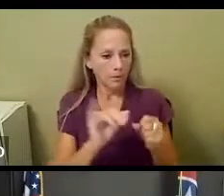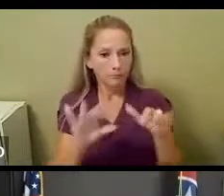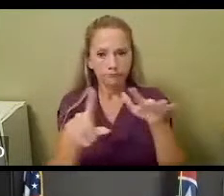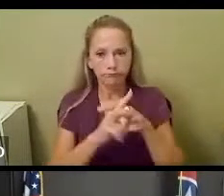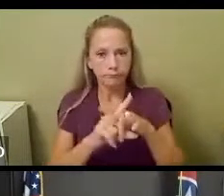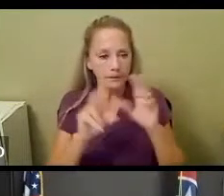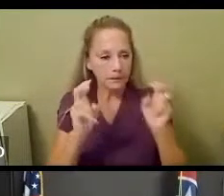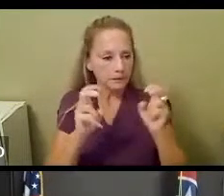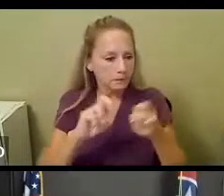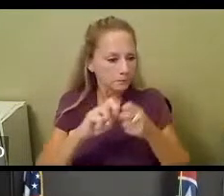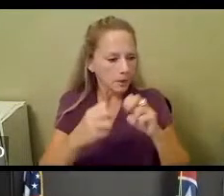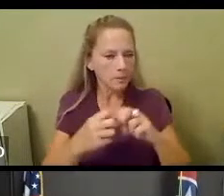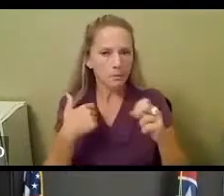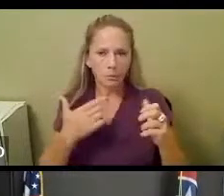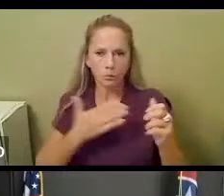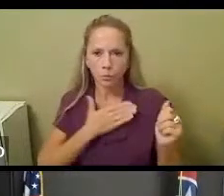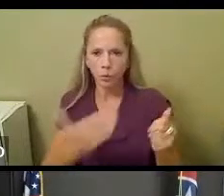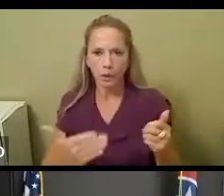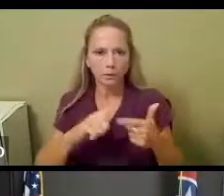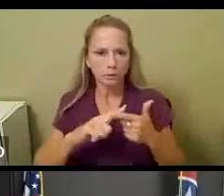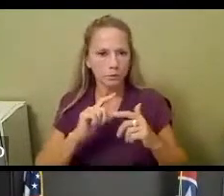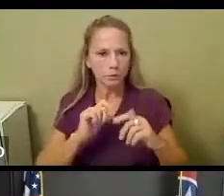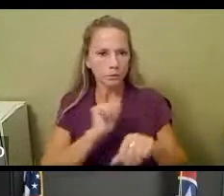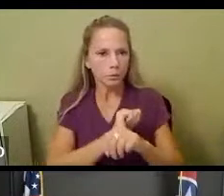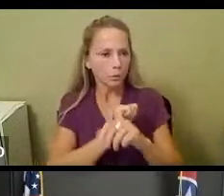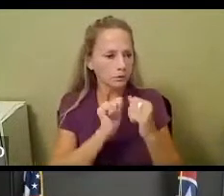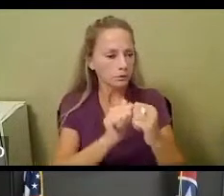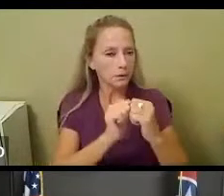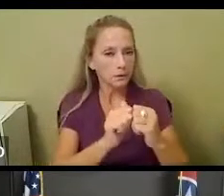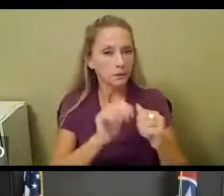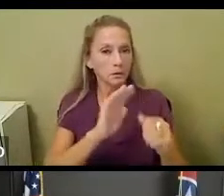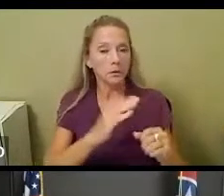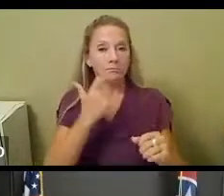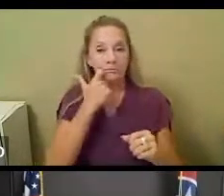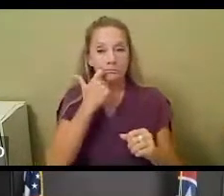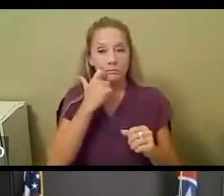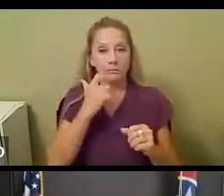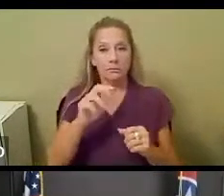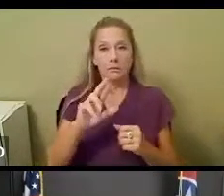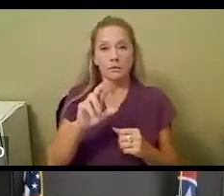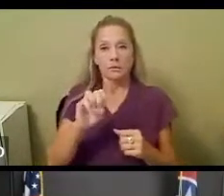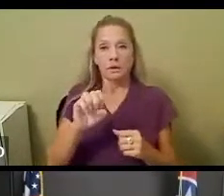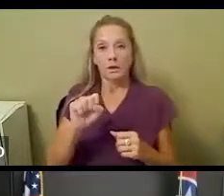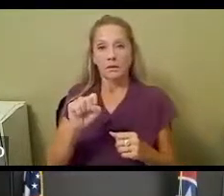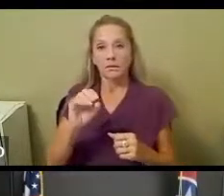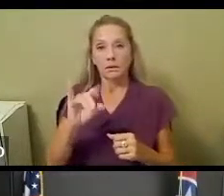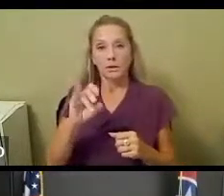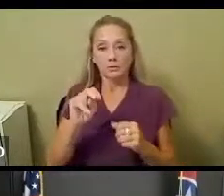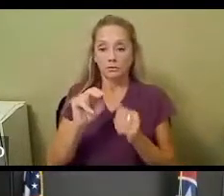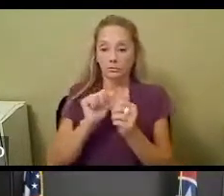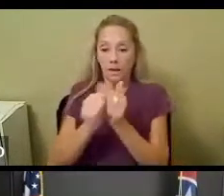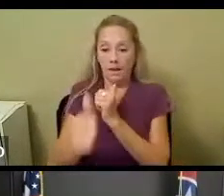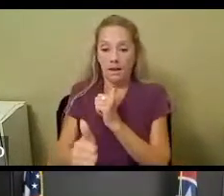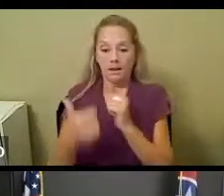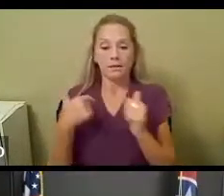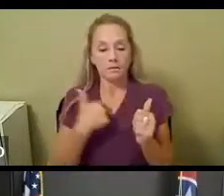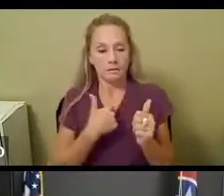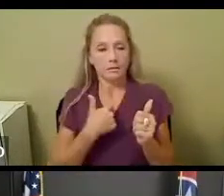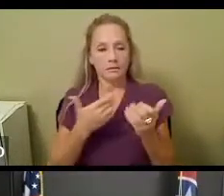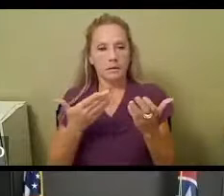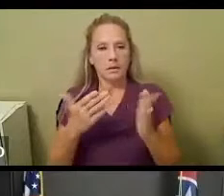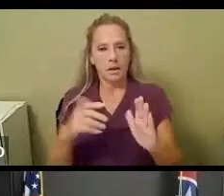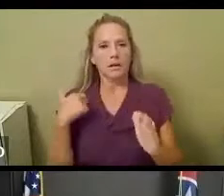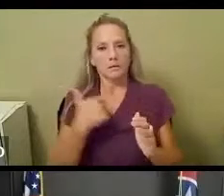and willing to work with her. And I think your previous regulation that you just passed allows us to go out without them and enforce